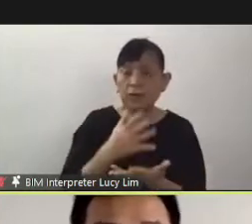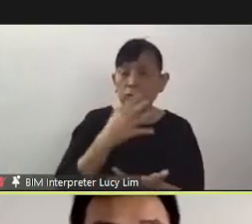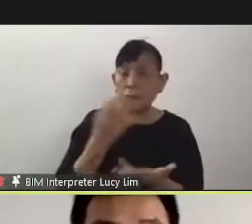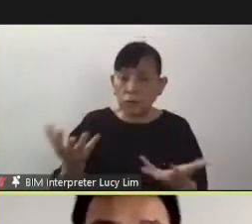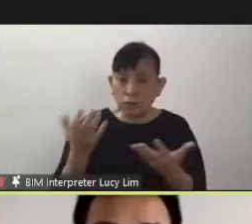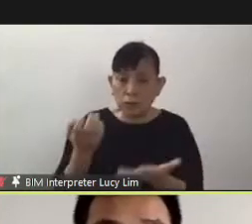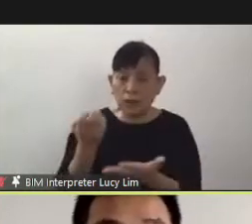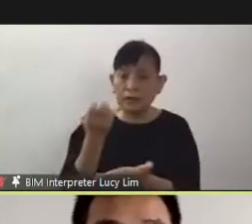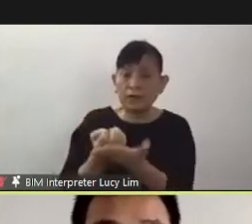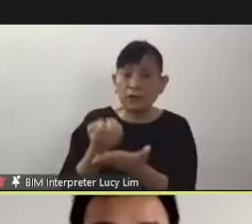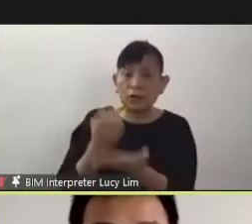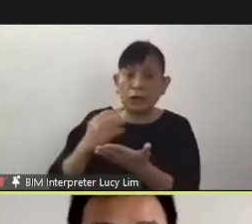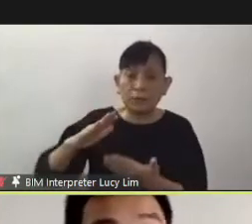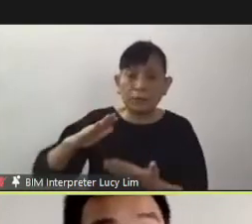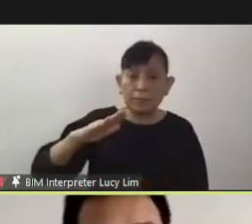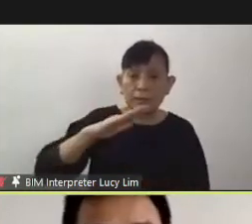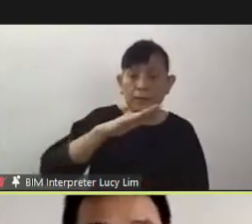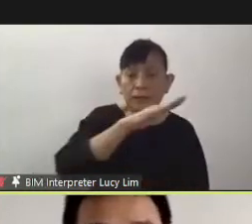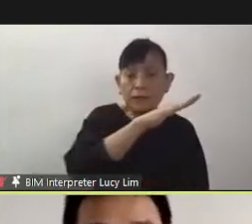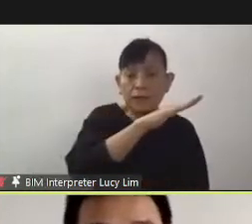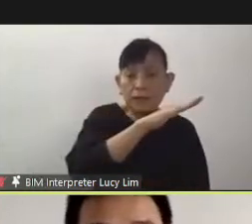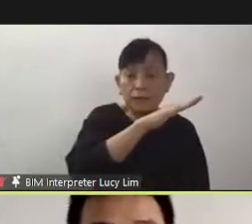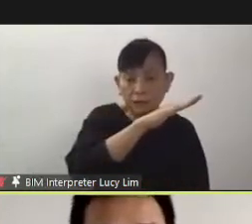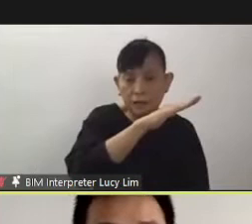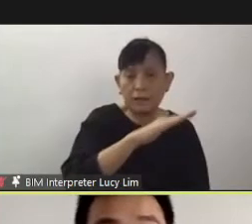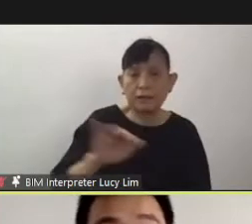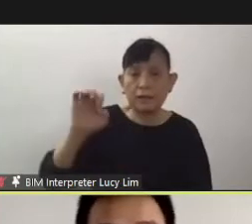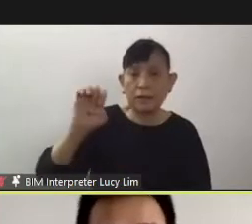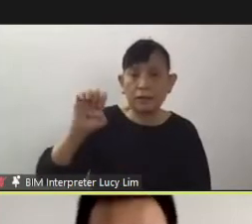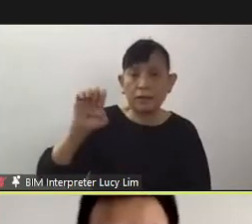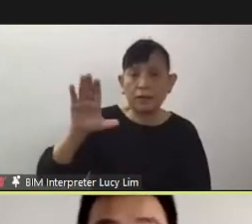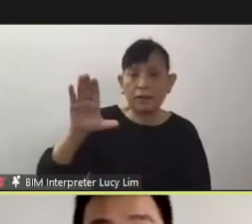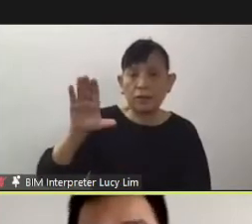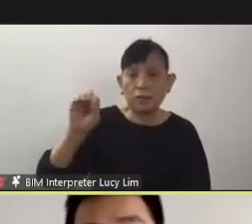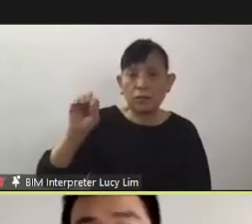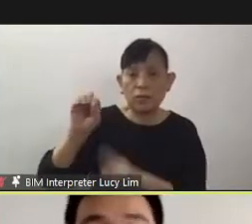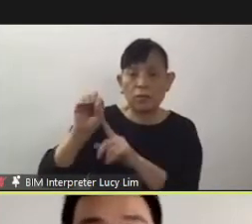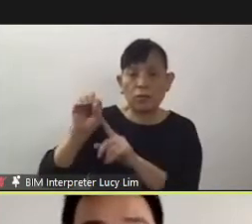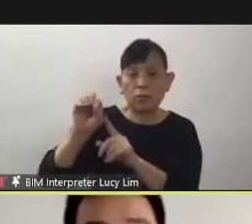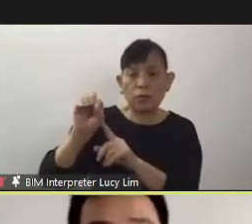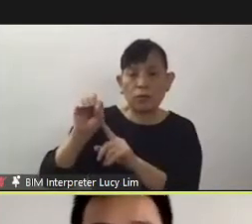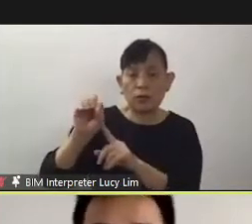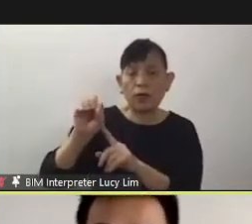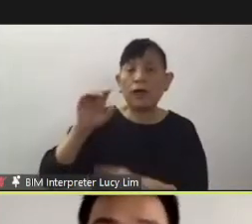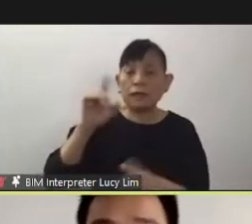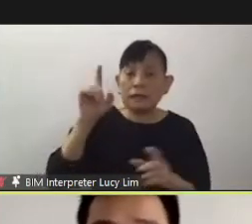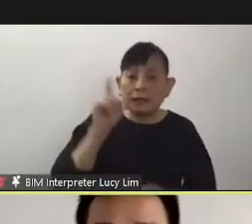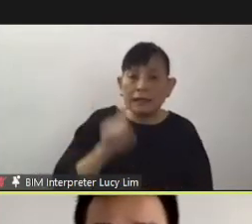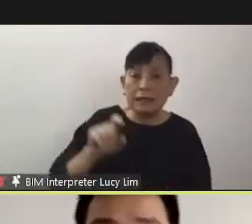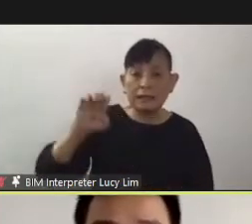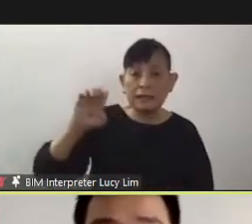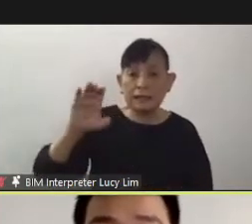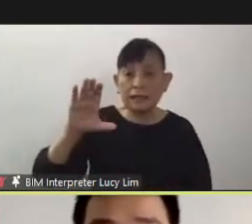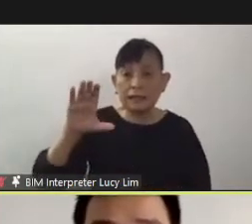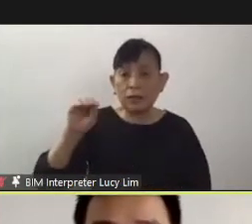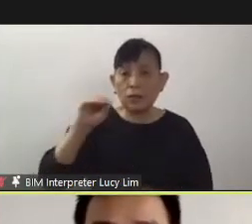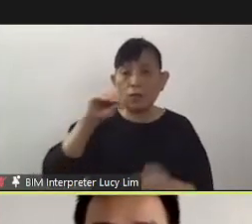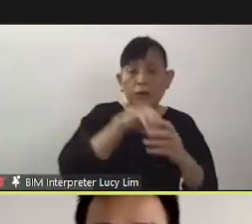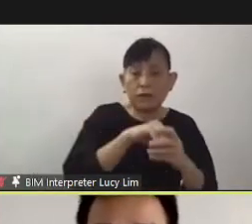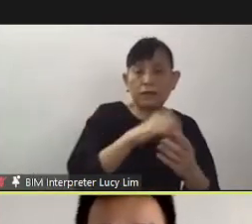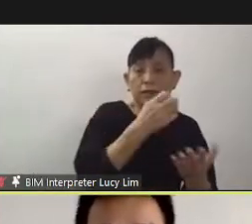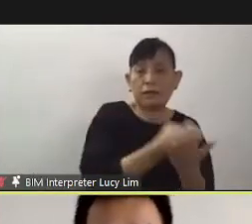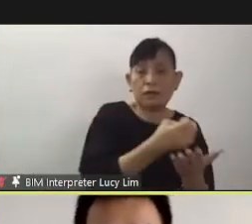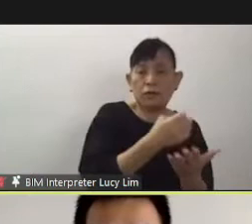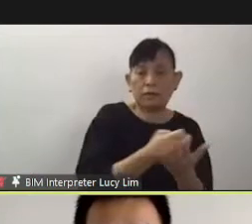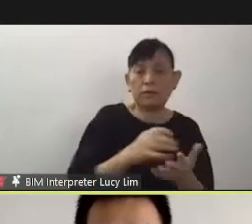remember there is also another term known as eco. So which means we need eco in economy. So the future is in our hand. Thank